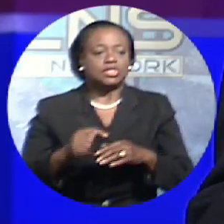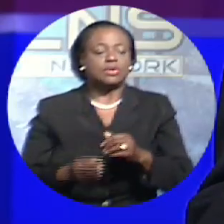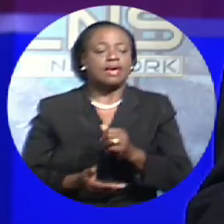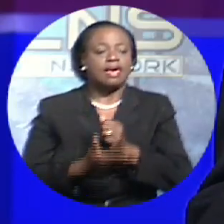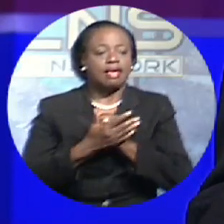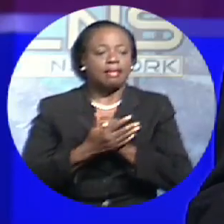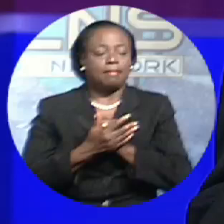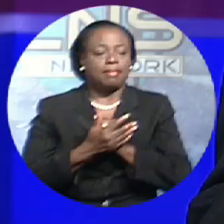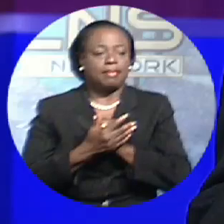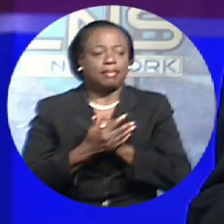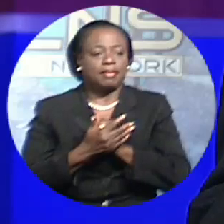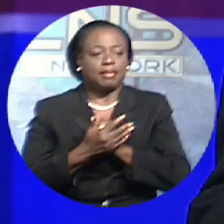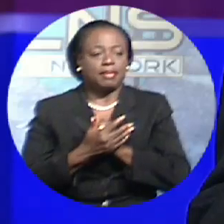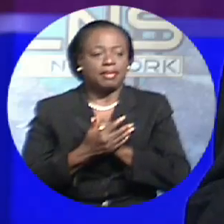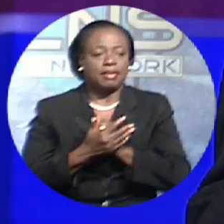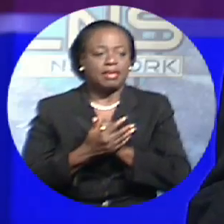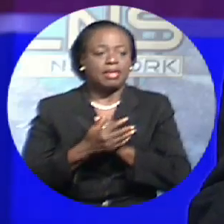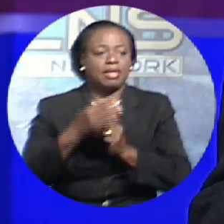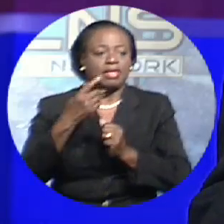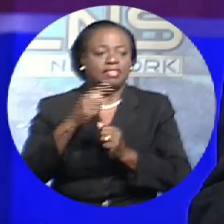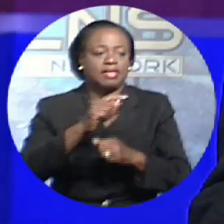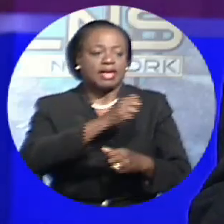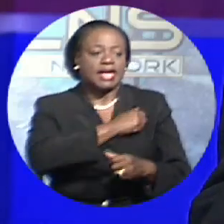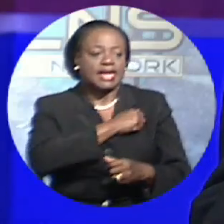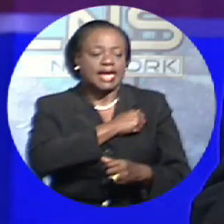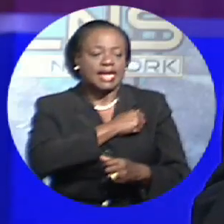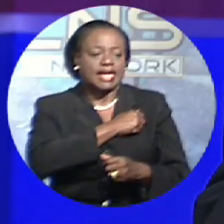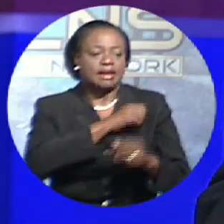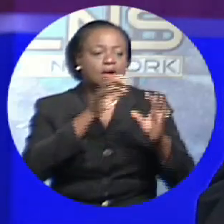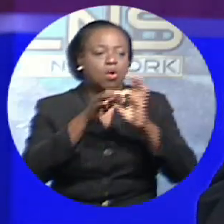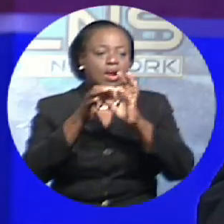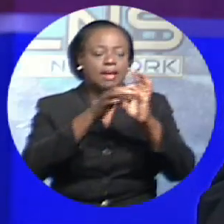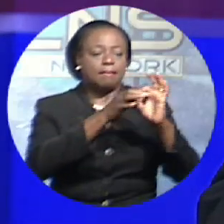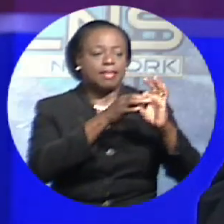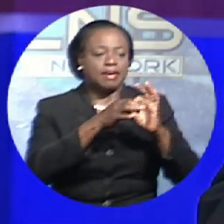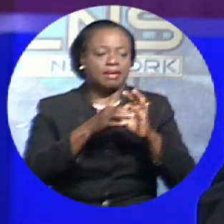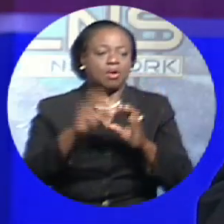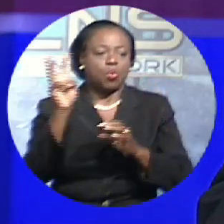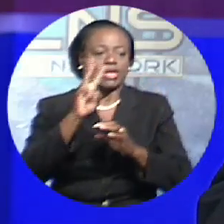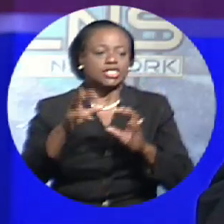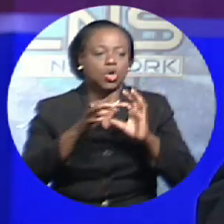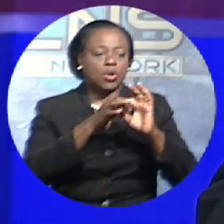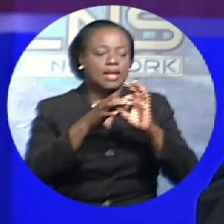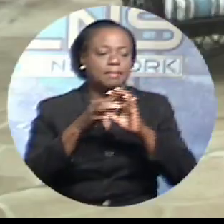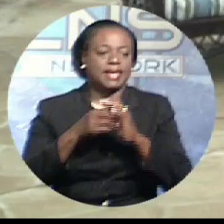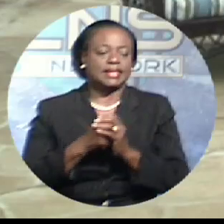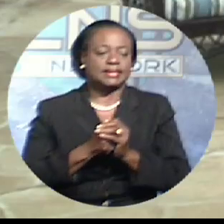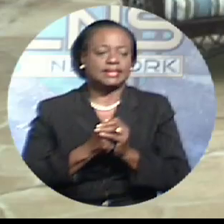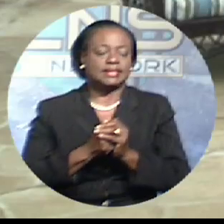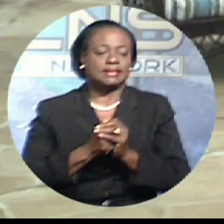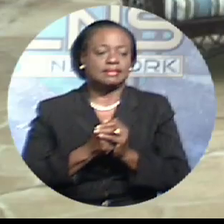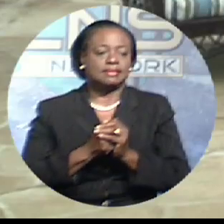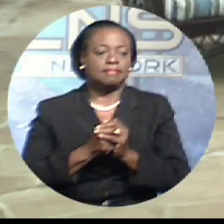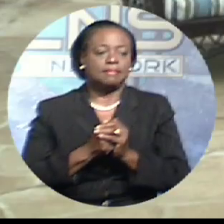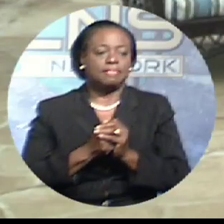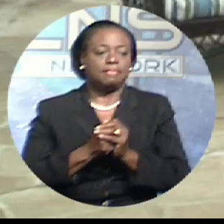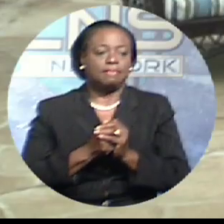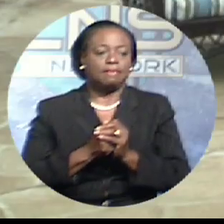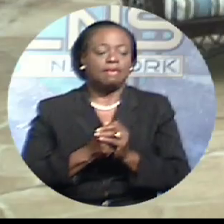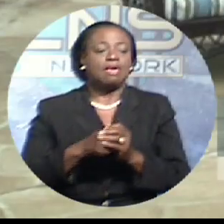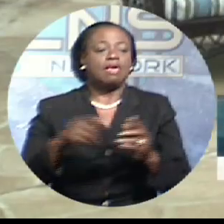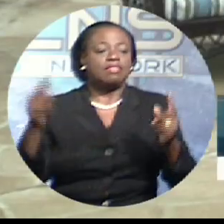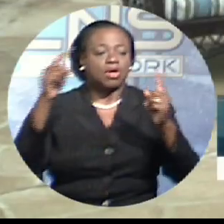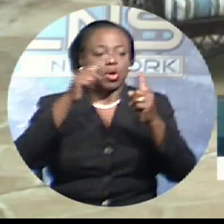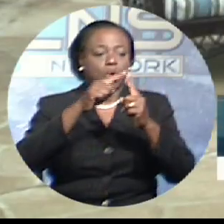is Paralympic swimmer Benoit Huot, and he spoke about his proudest moment in the pool. I would say the gold in